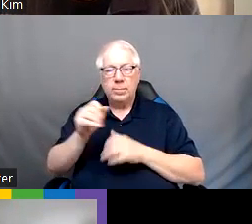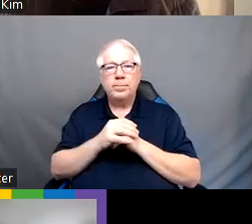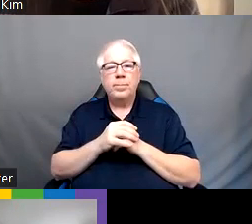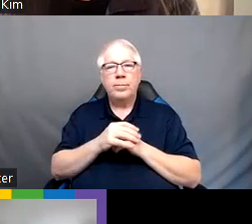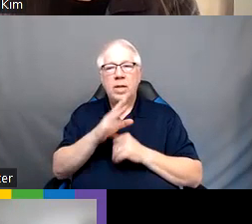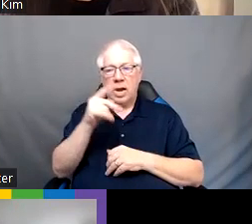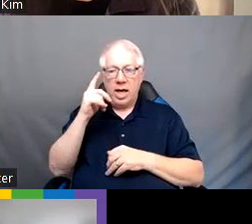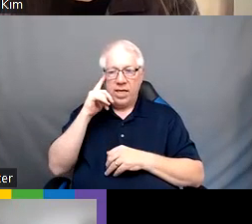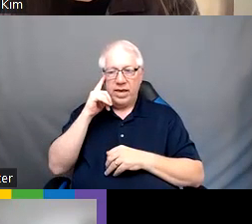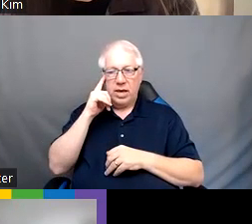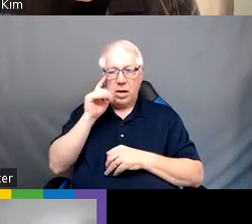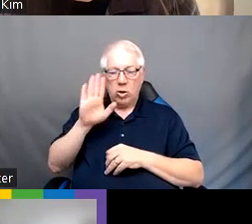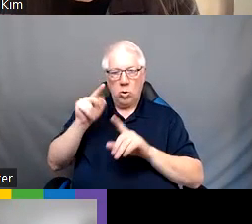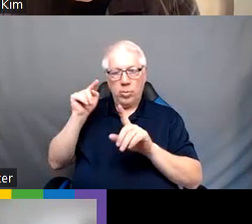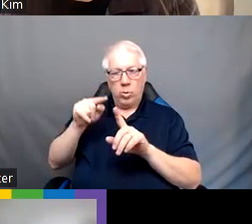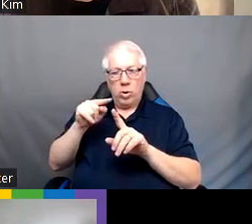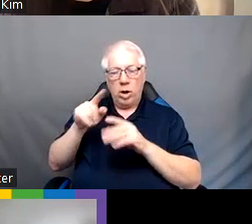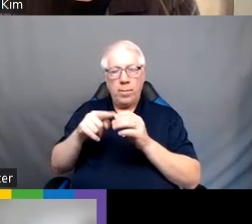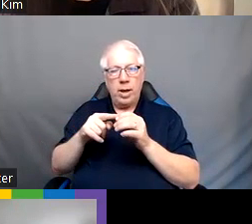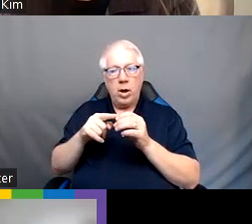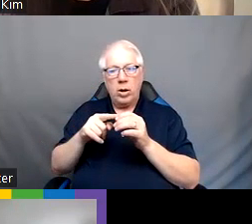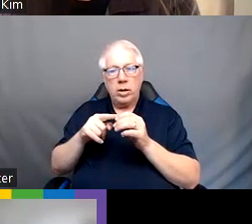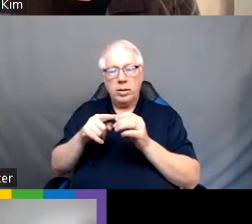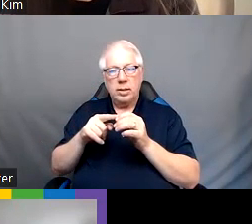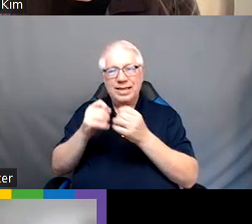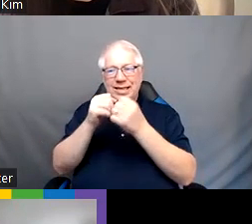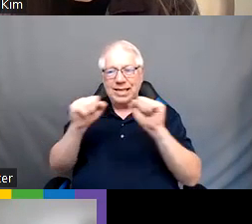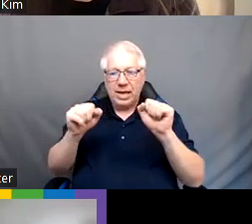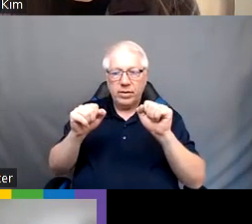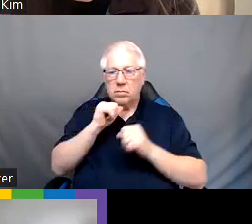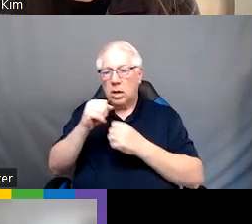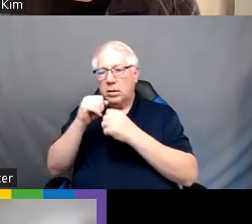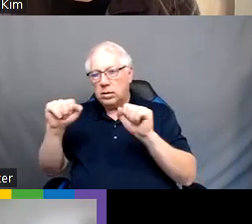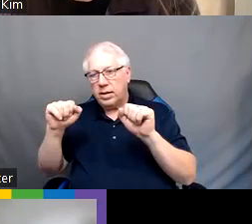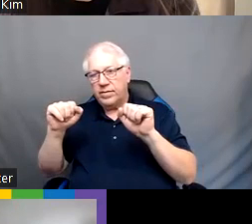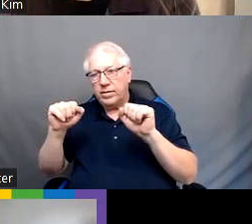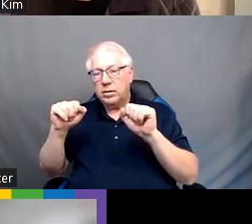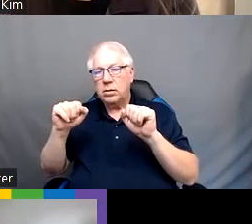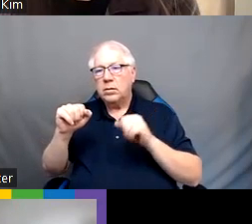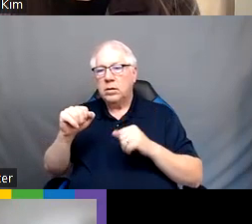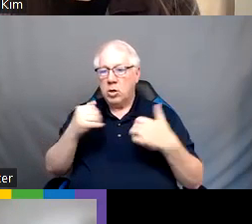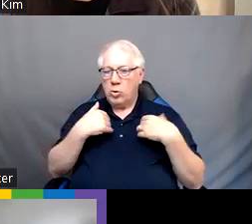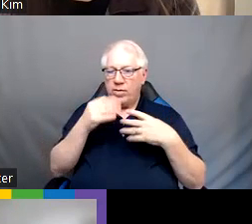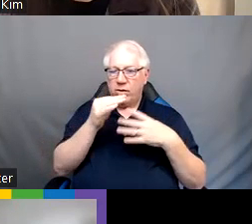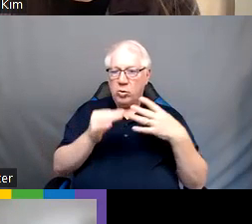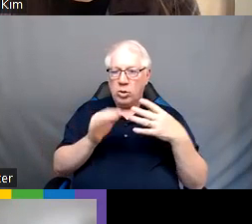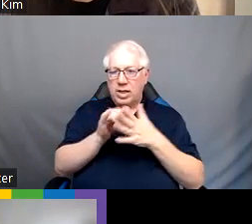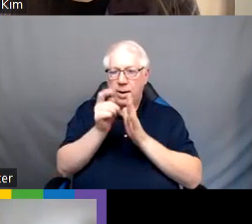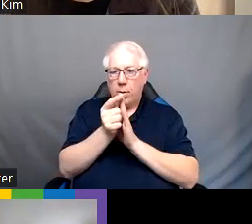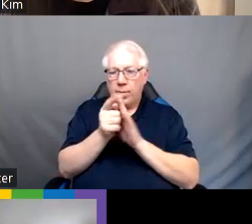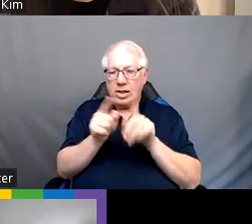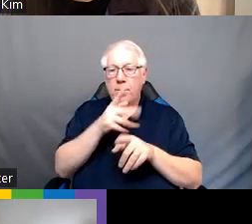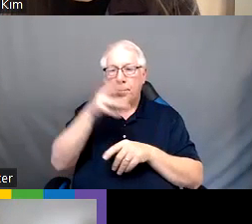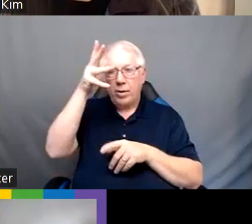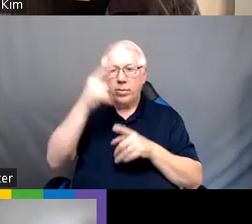I think that your point about the, safe or unsafe, you have the choice in that moment as a parent to